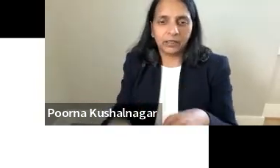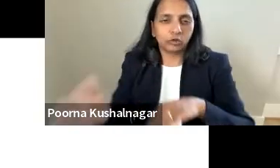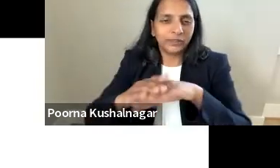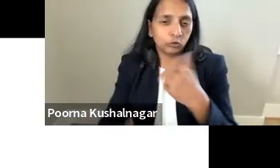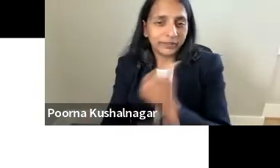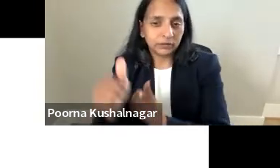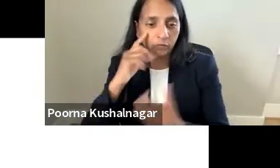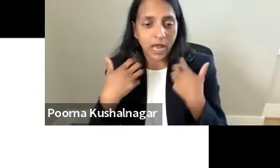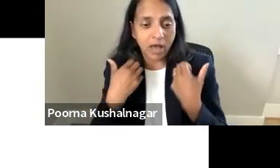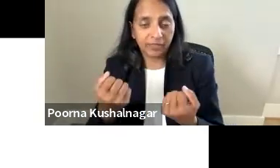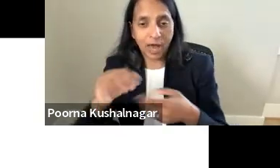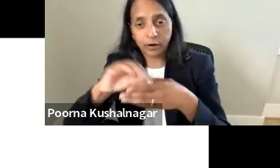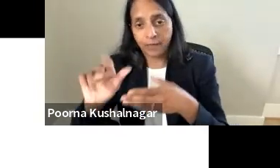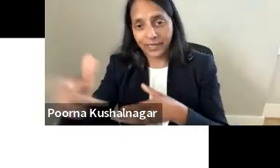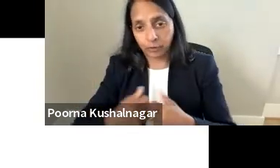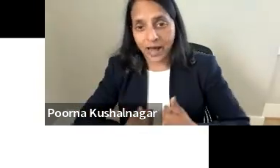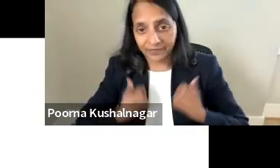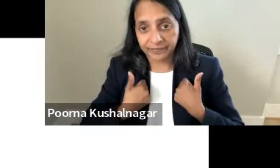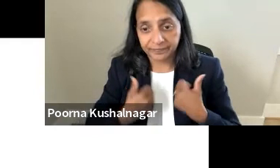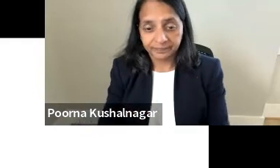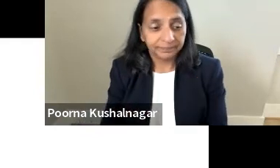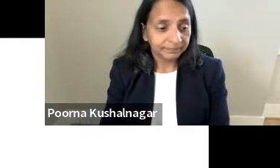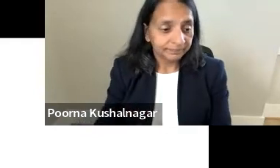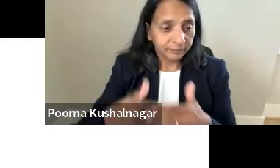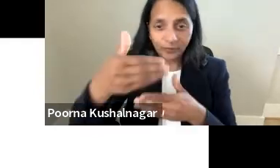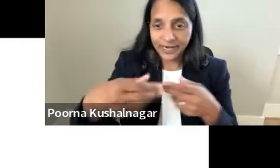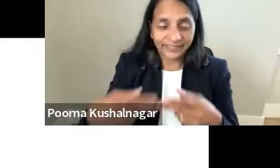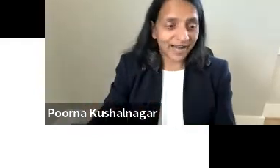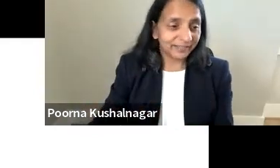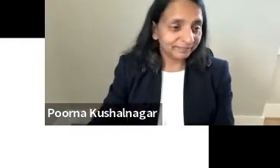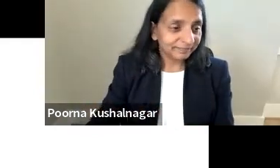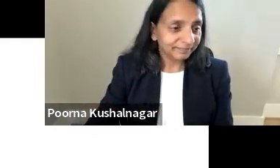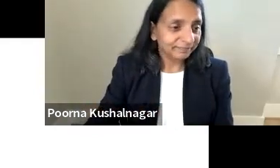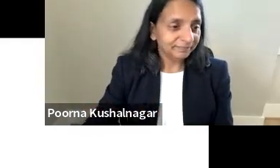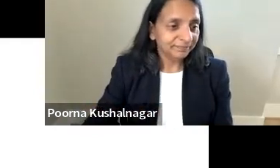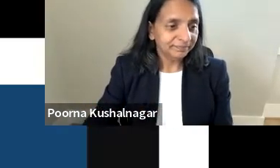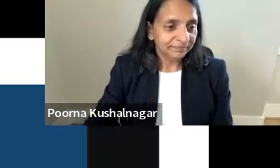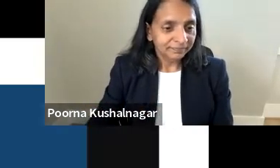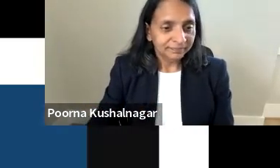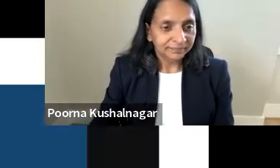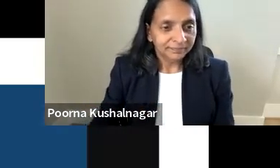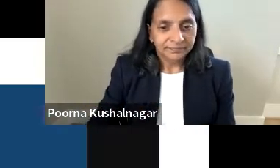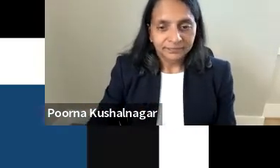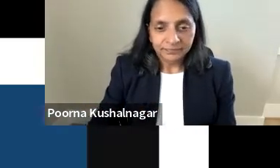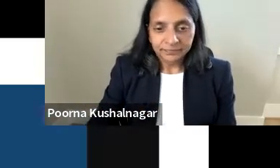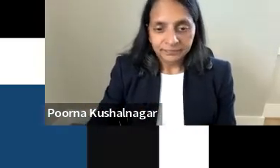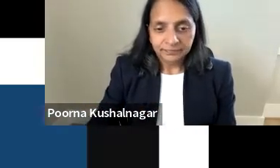to cope, and that could explain the increased risk to health outcomes later on in